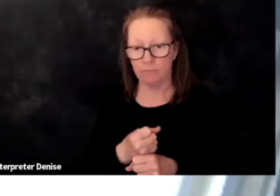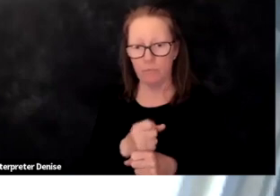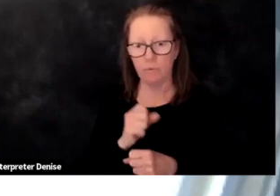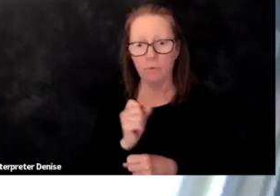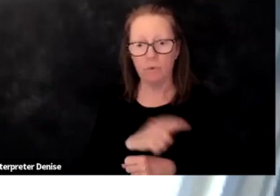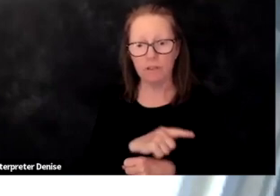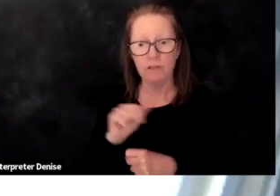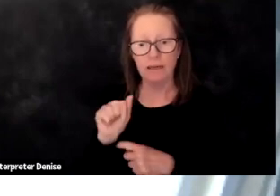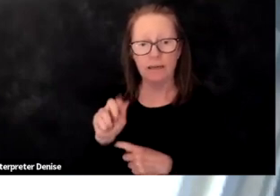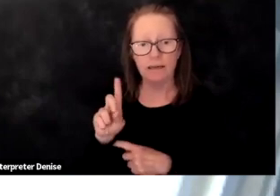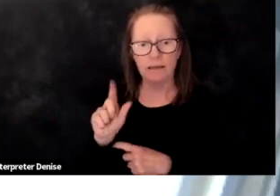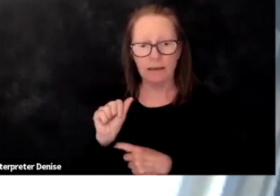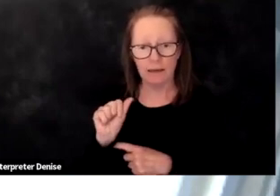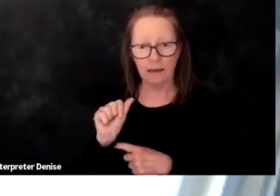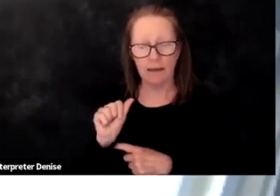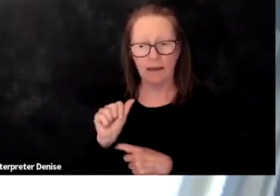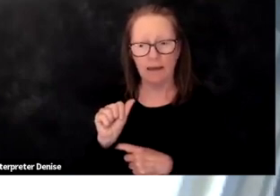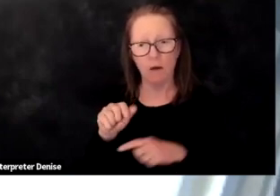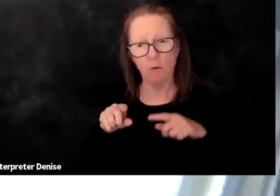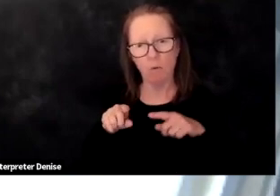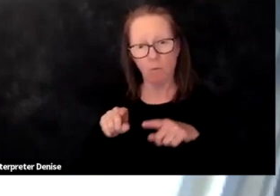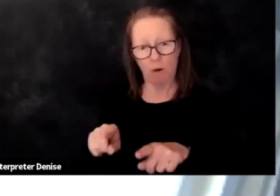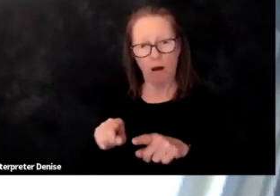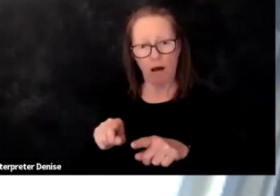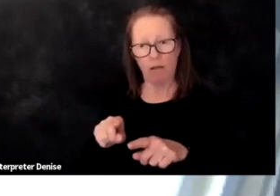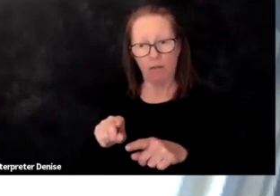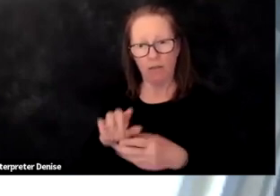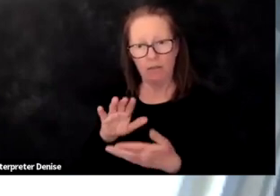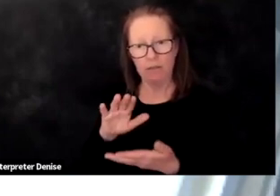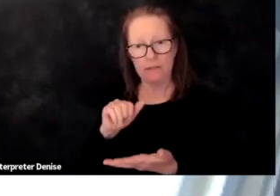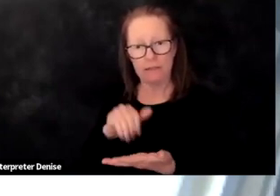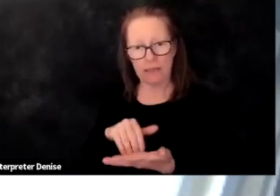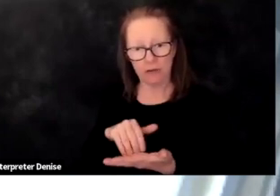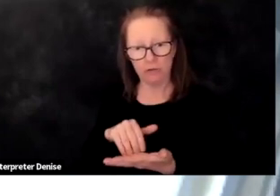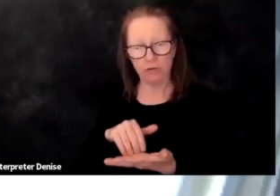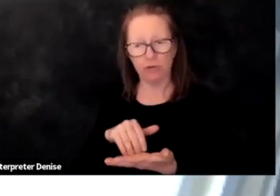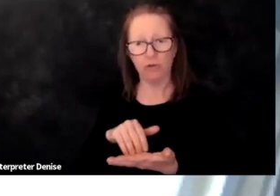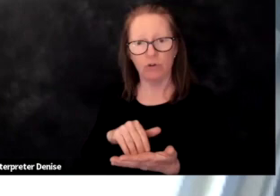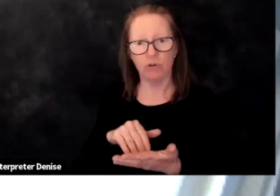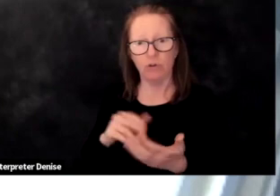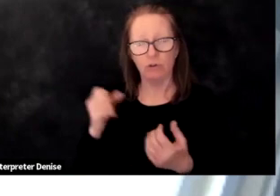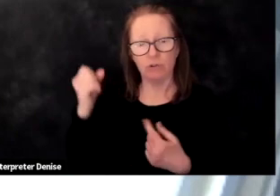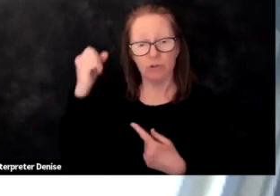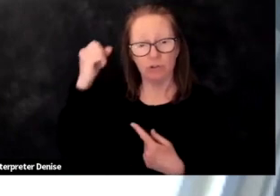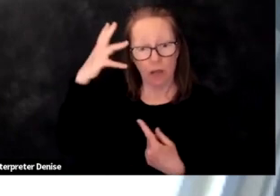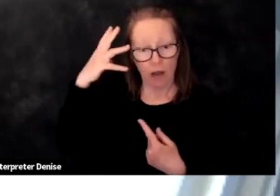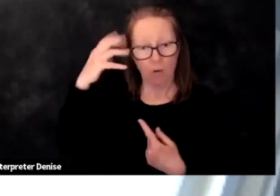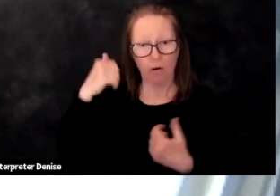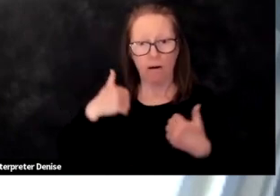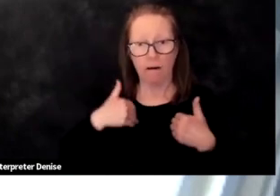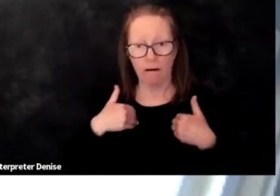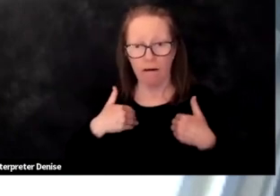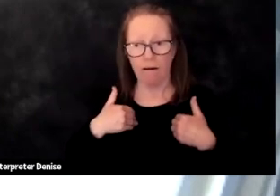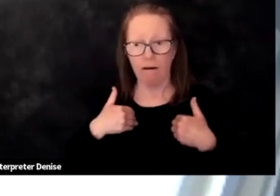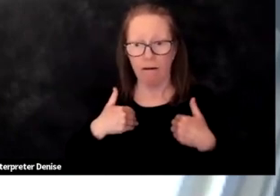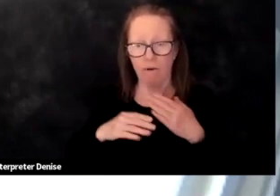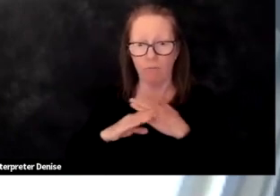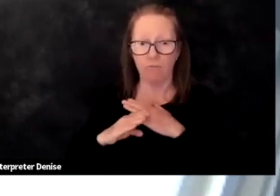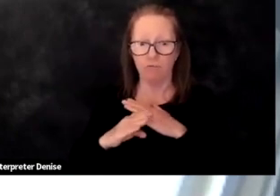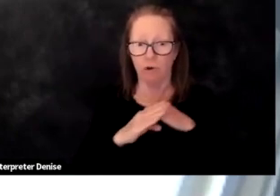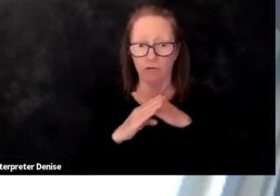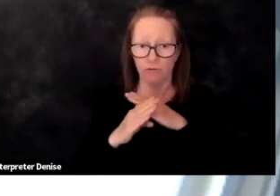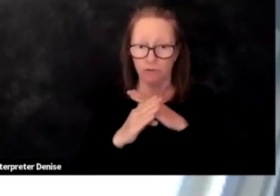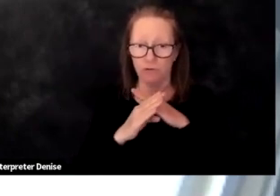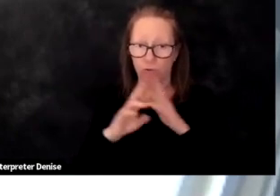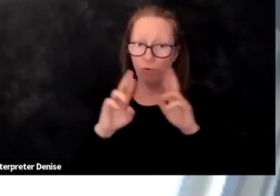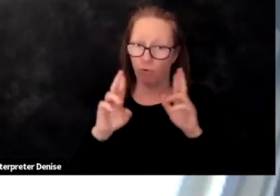what I observed while in the center. The shower room had a couple of obstructions that were there. And I'm hopeful that we've already addressed that because